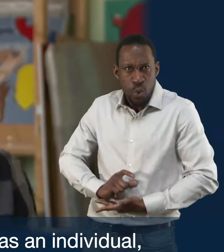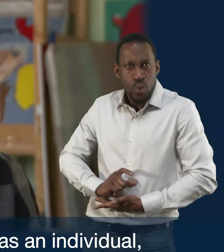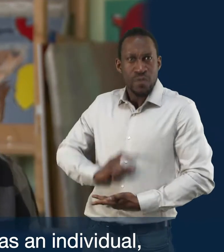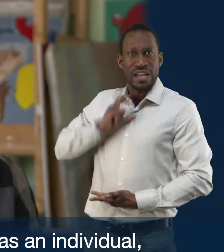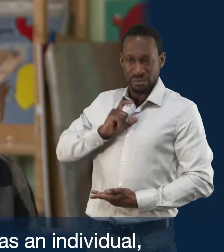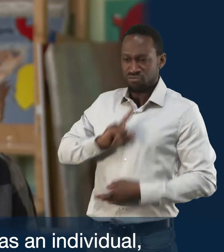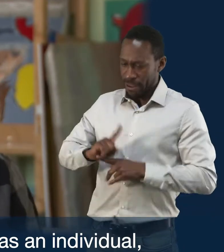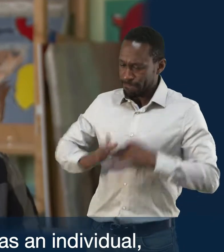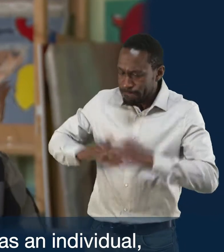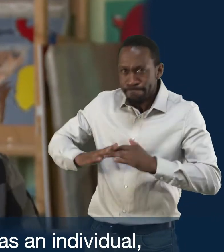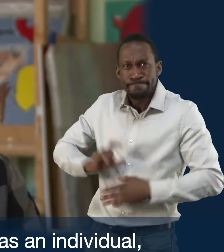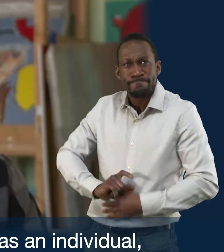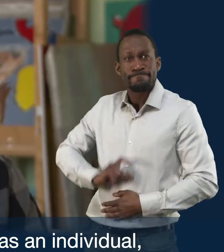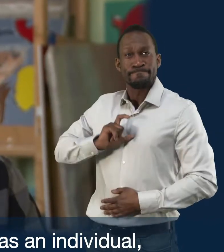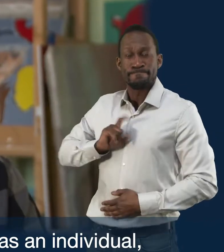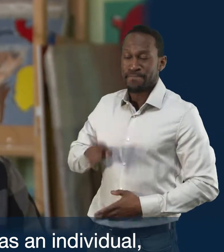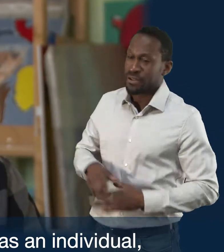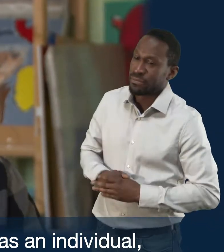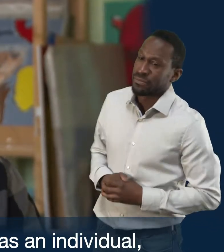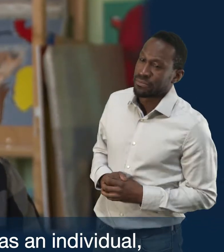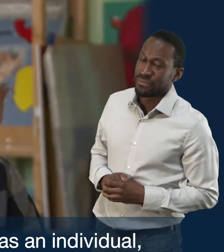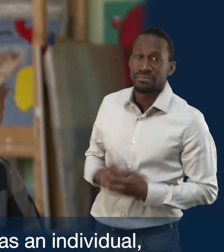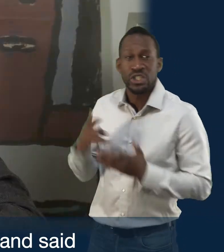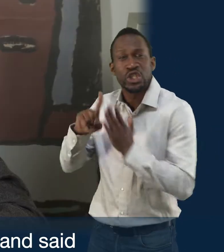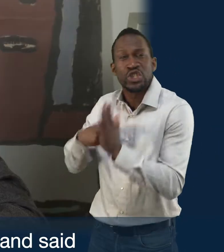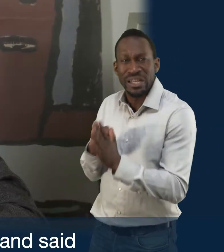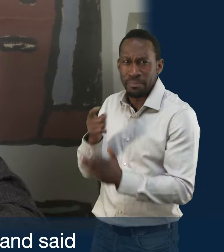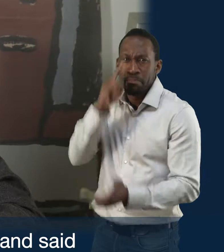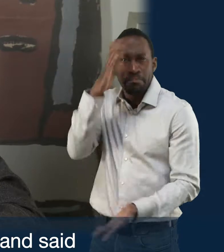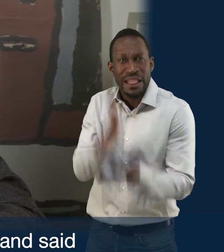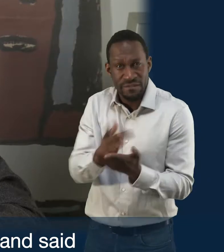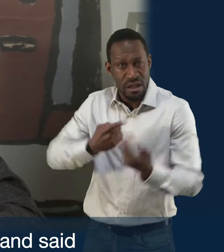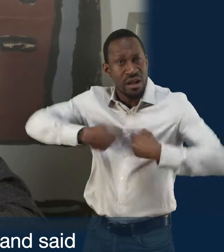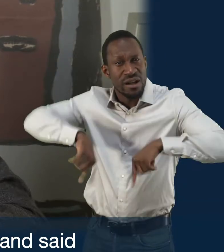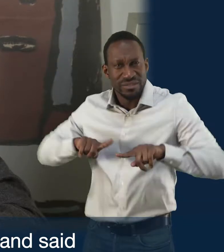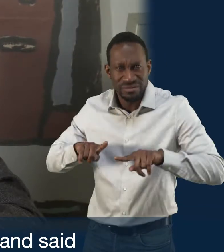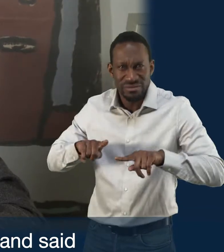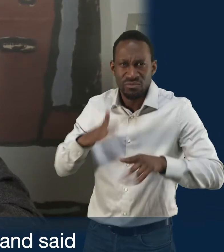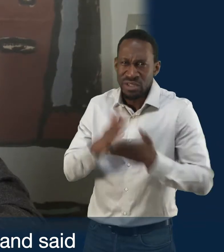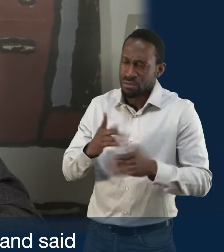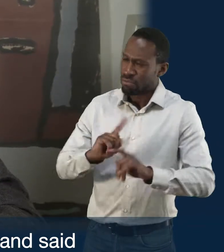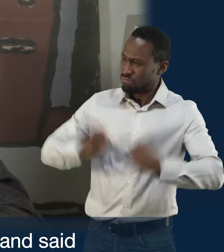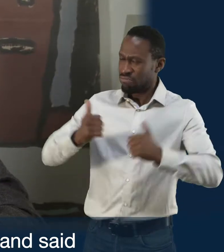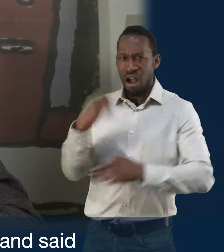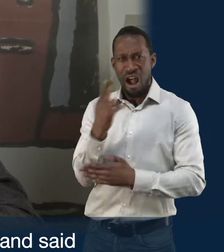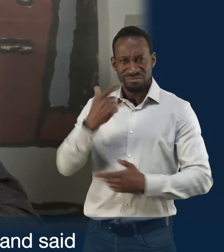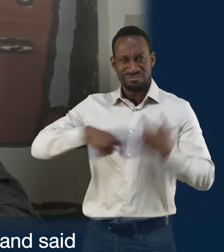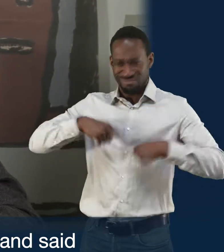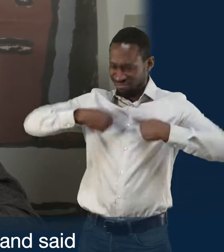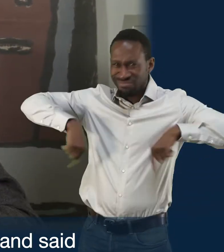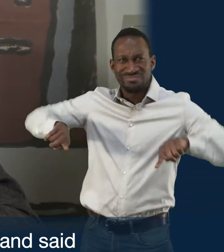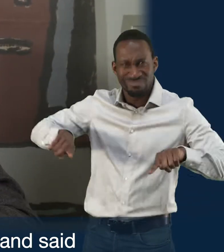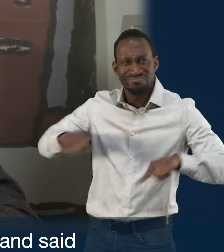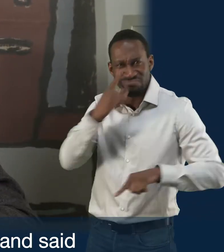your confidence has got to build. Jane believed in us and said what